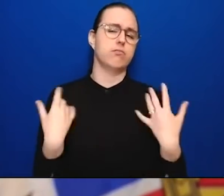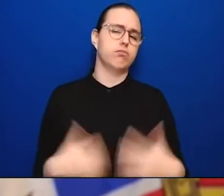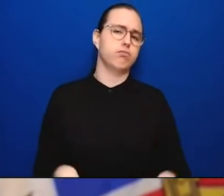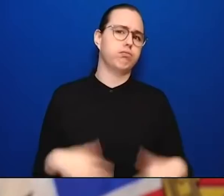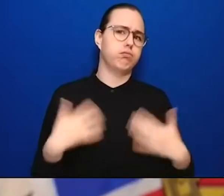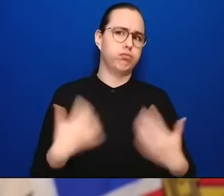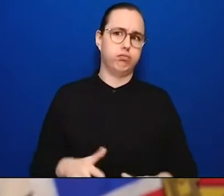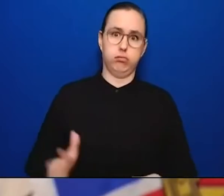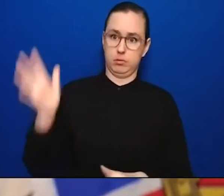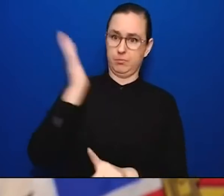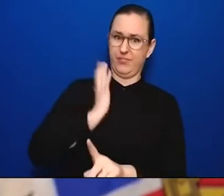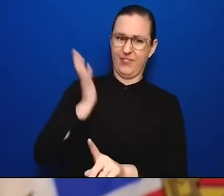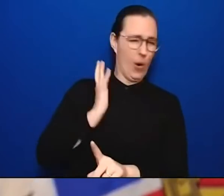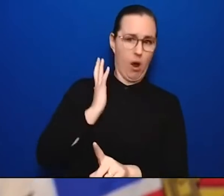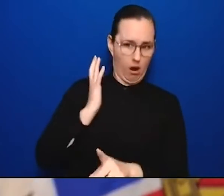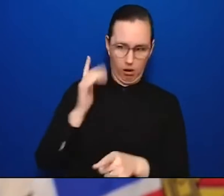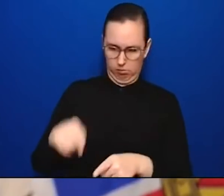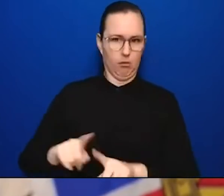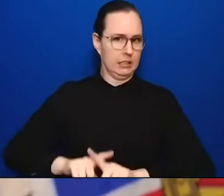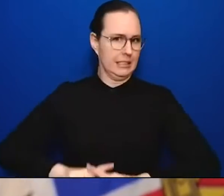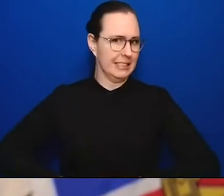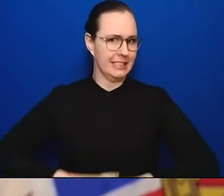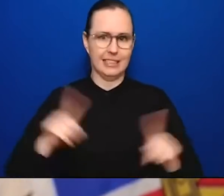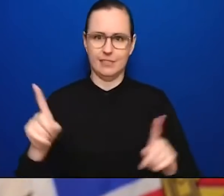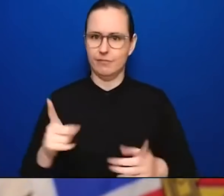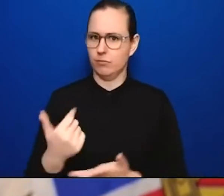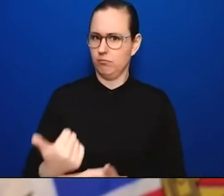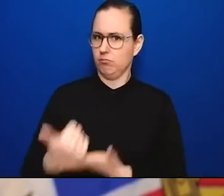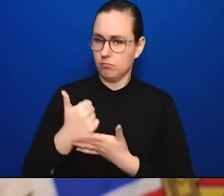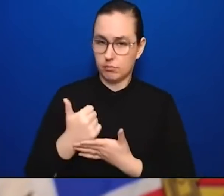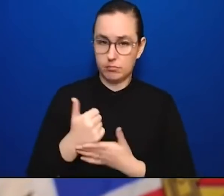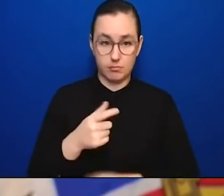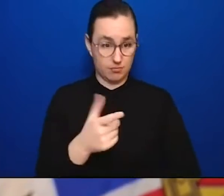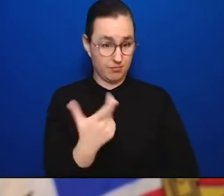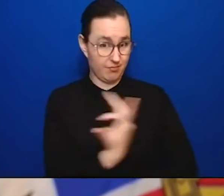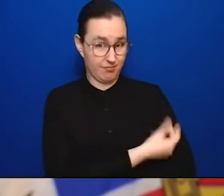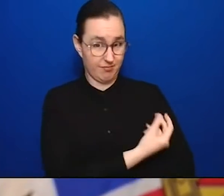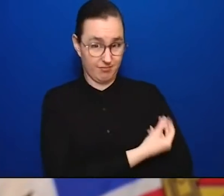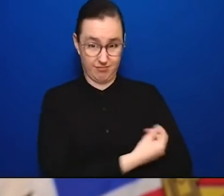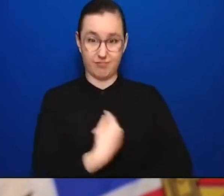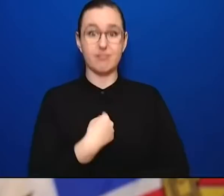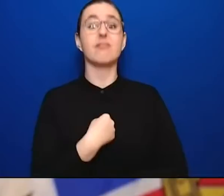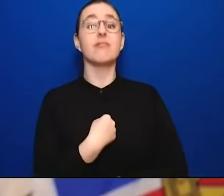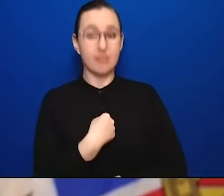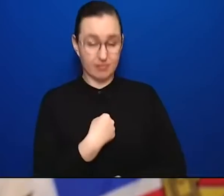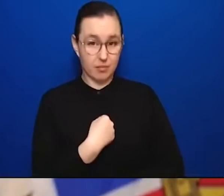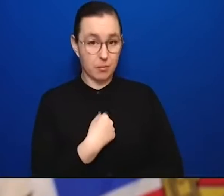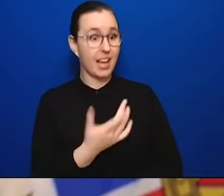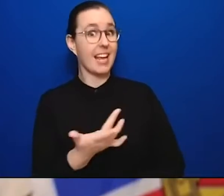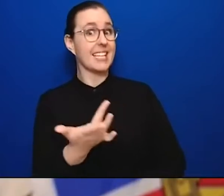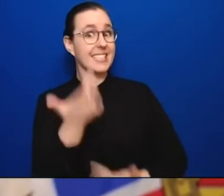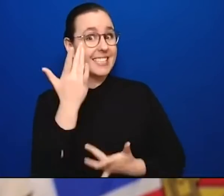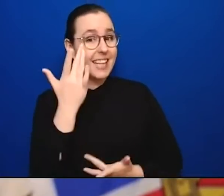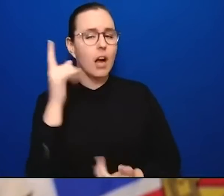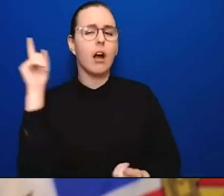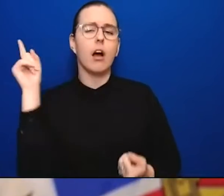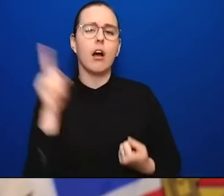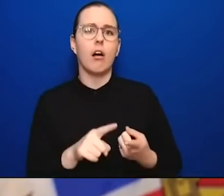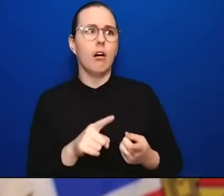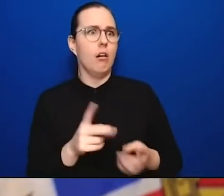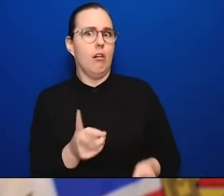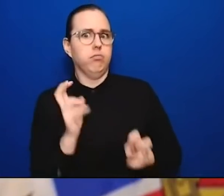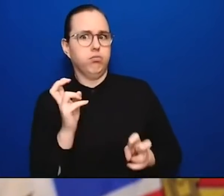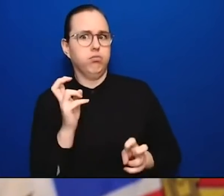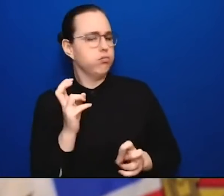protects us, it protects our families, it protects our communities. So making sure that everybody has their first and second dose, and